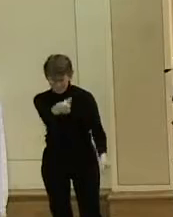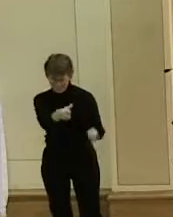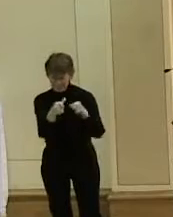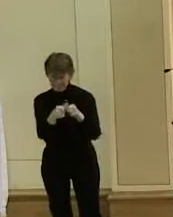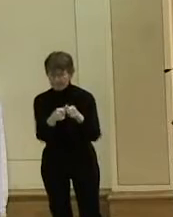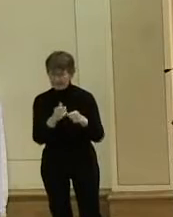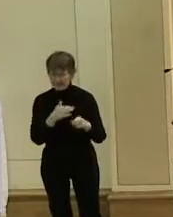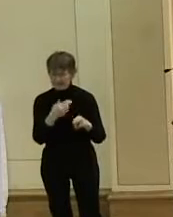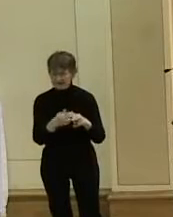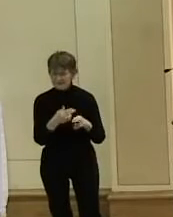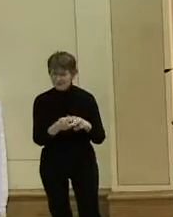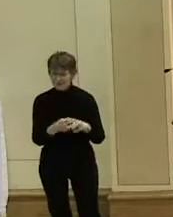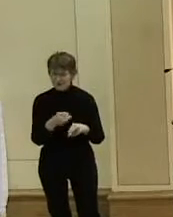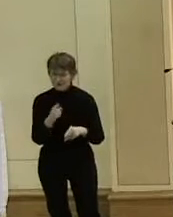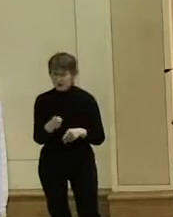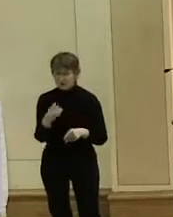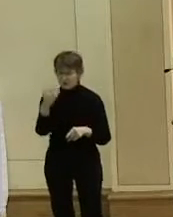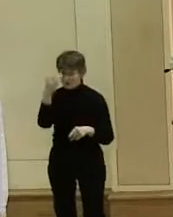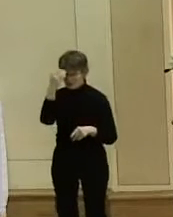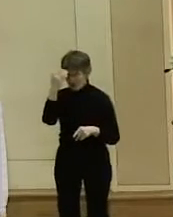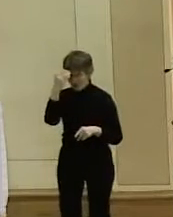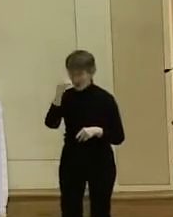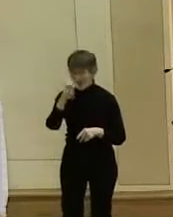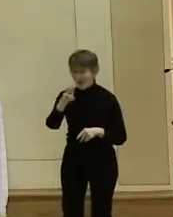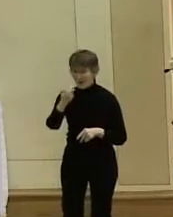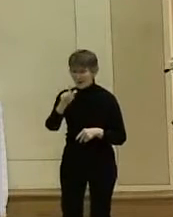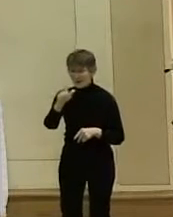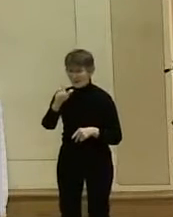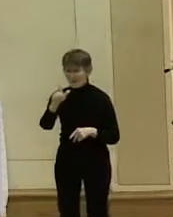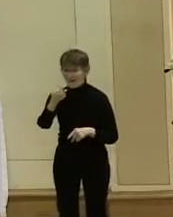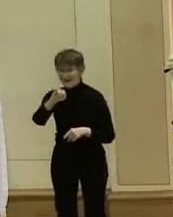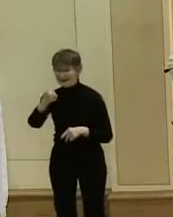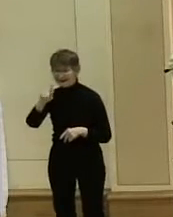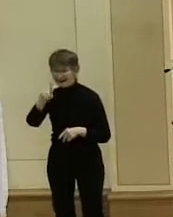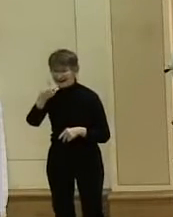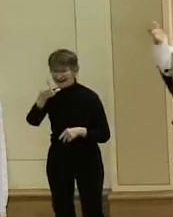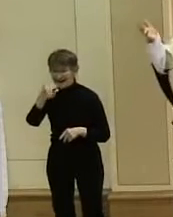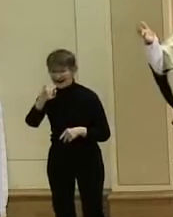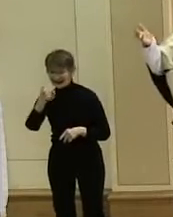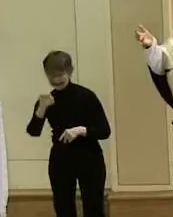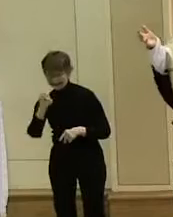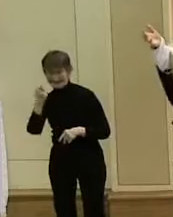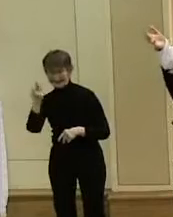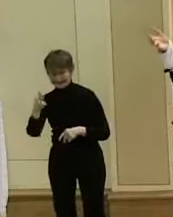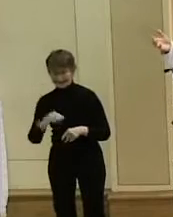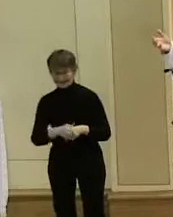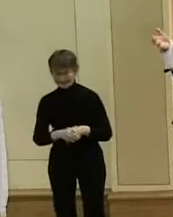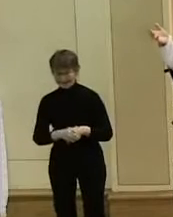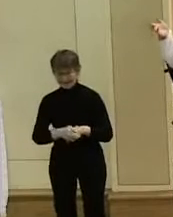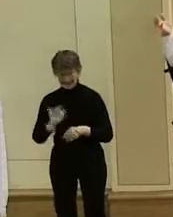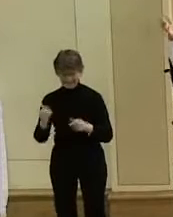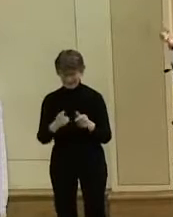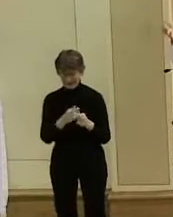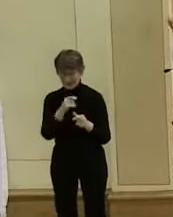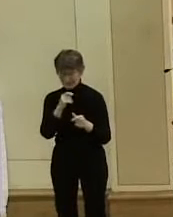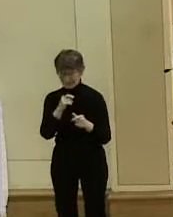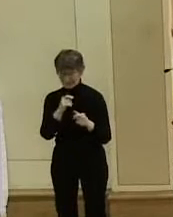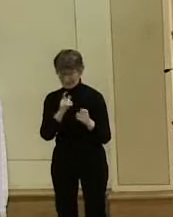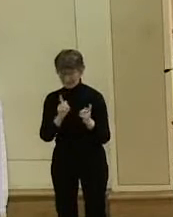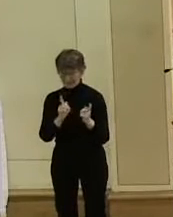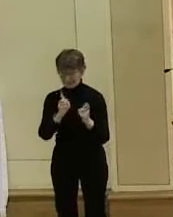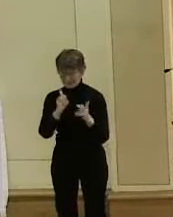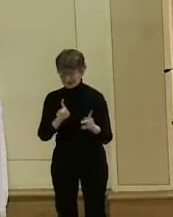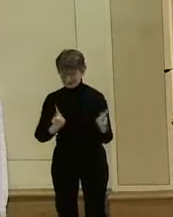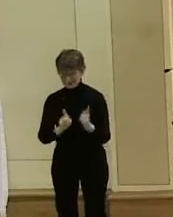know Wally Clear, but that was my first experience with this great parish. To know